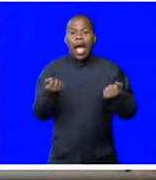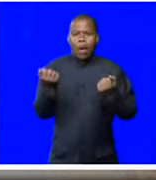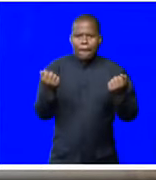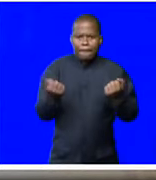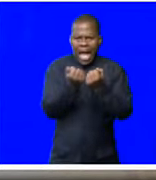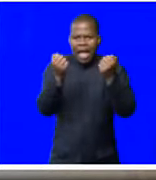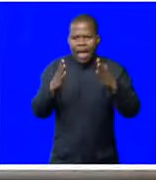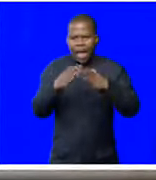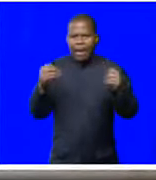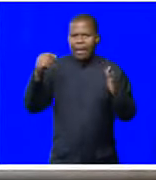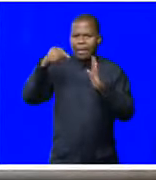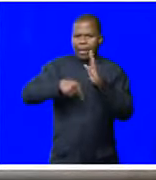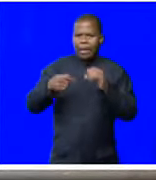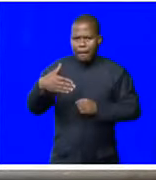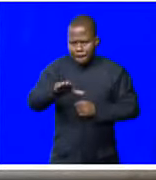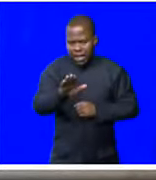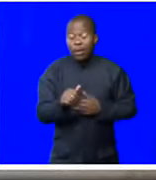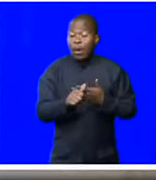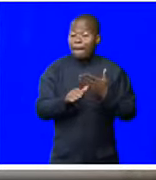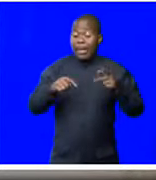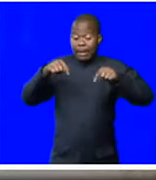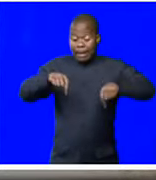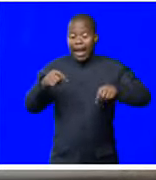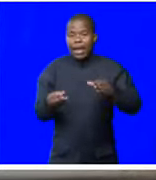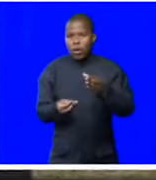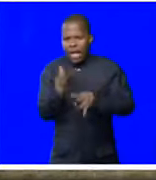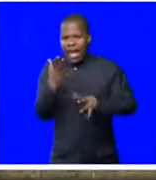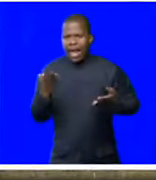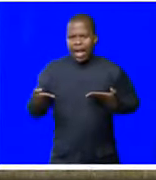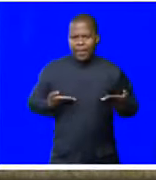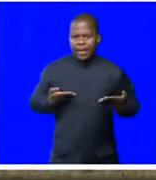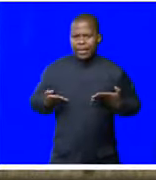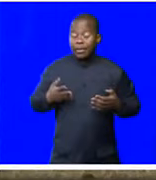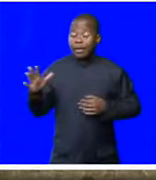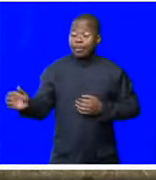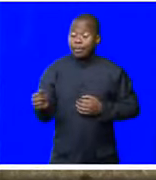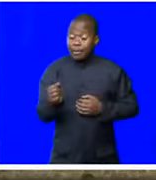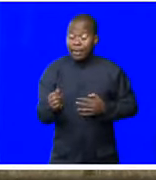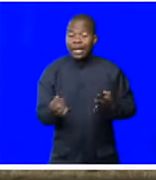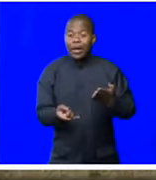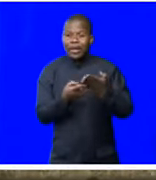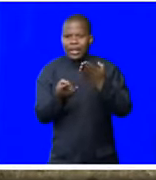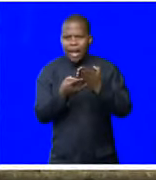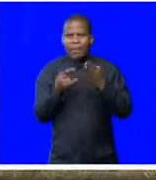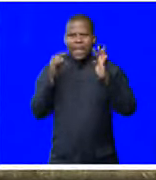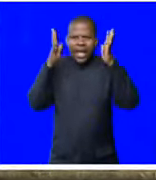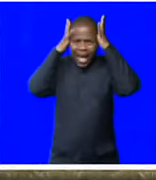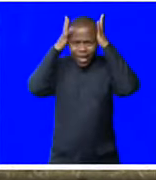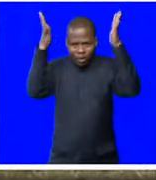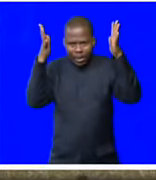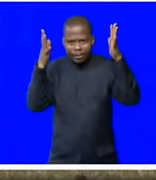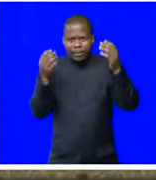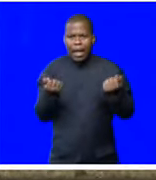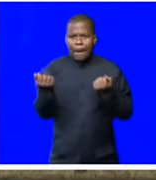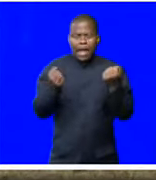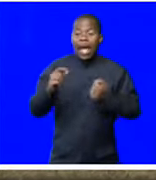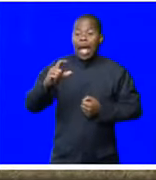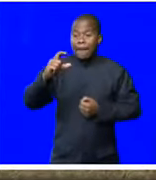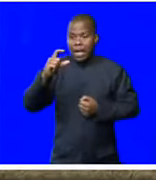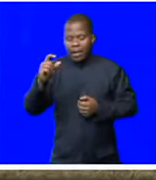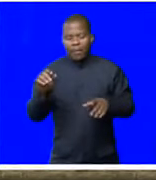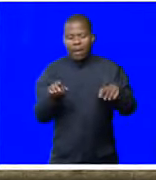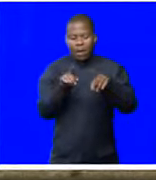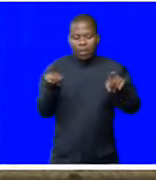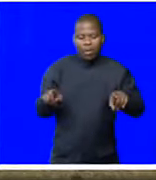whereby it is expected to engage a consultant which will assist in making a Eswatini driver's license to be compatible to a computer